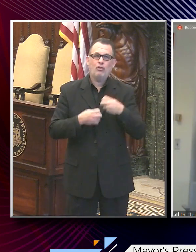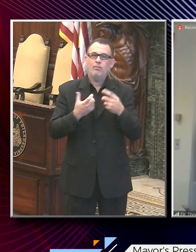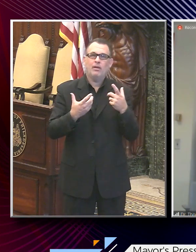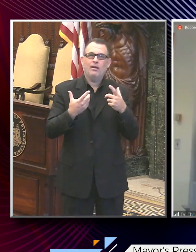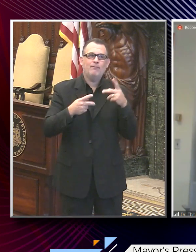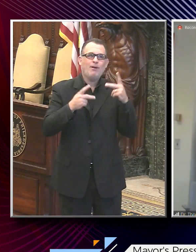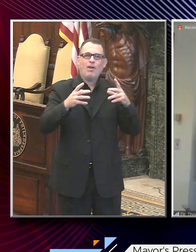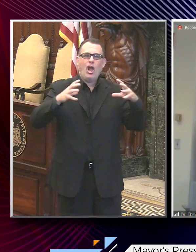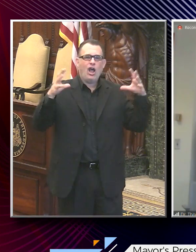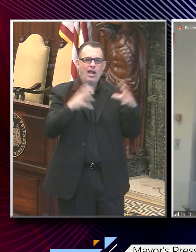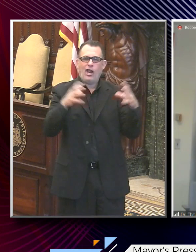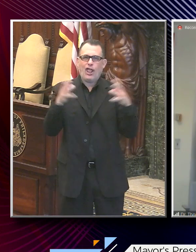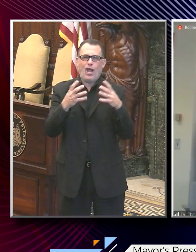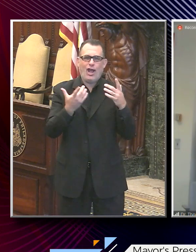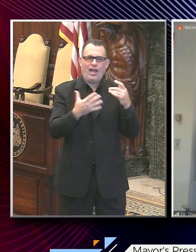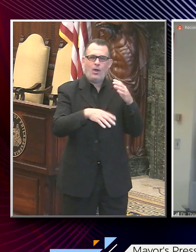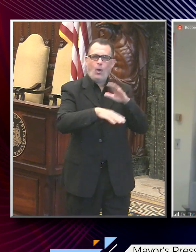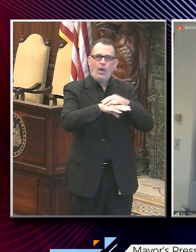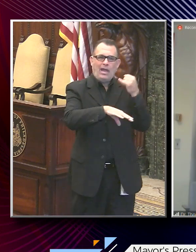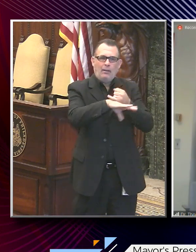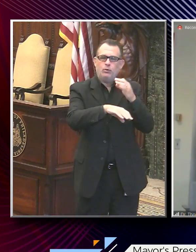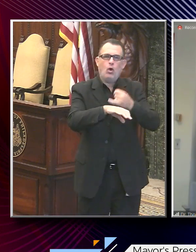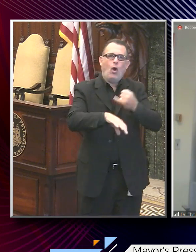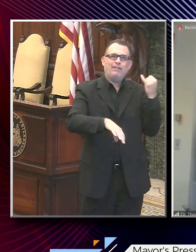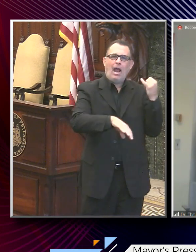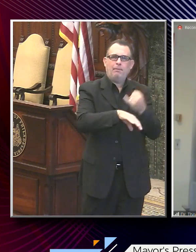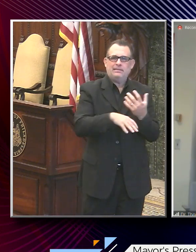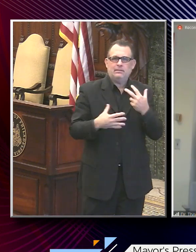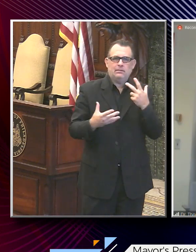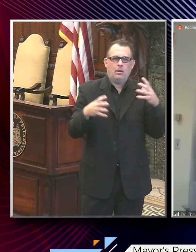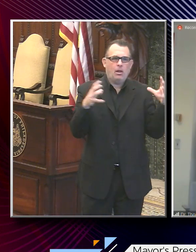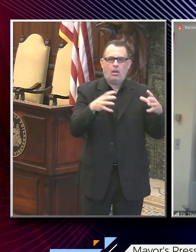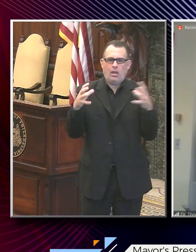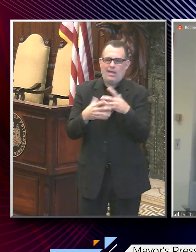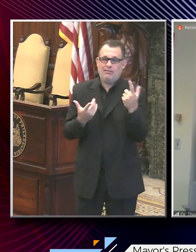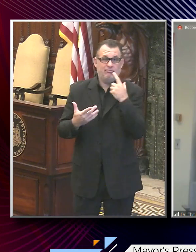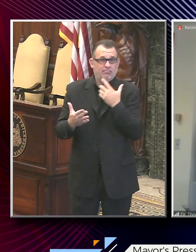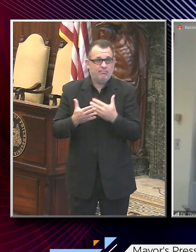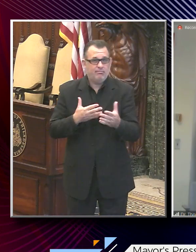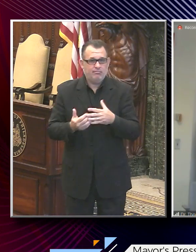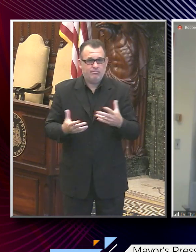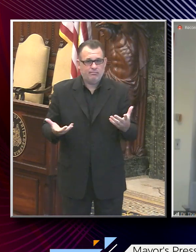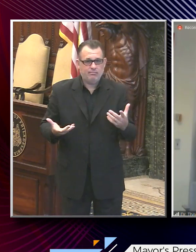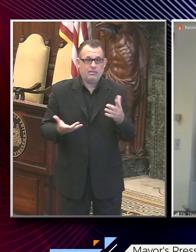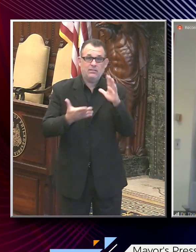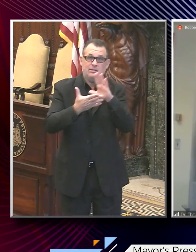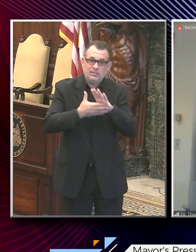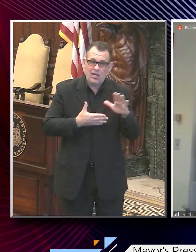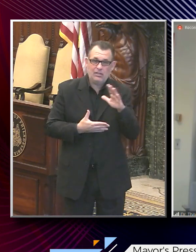campus. We ask them to address them as much as they can, and the colleges all have efforts to do that.